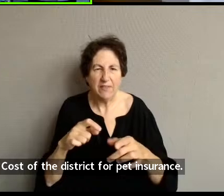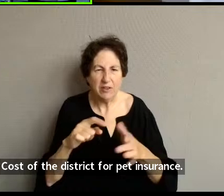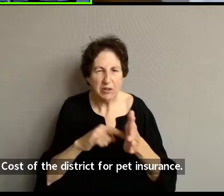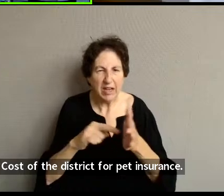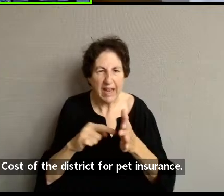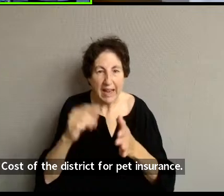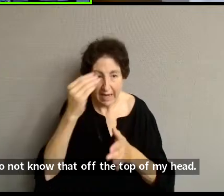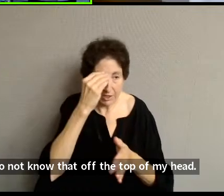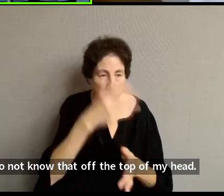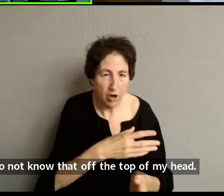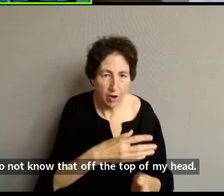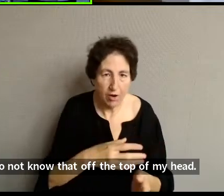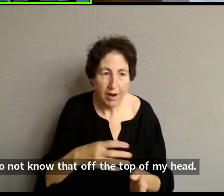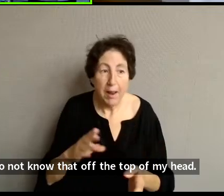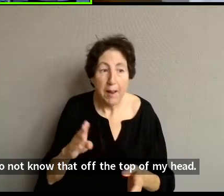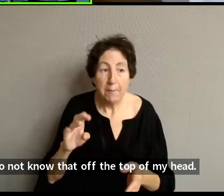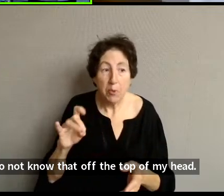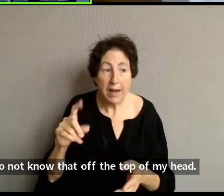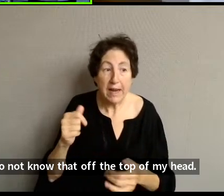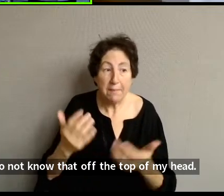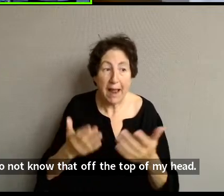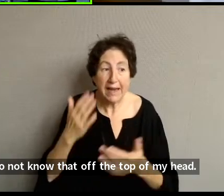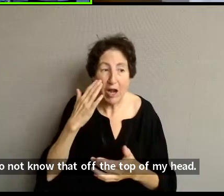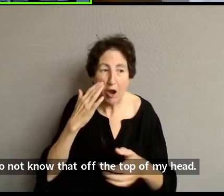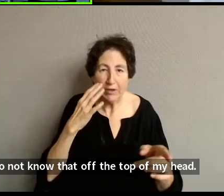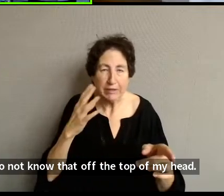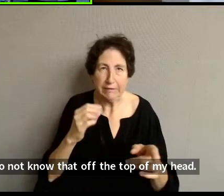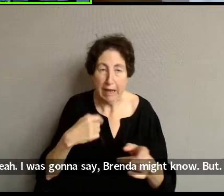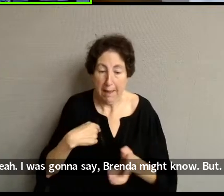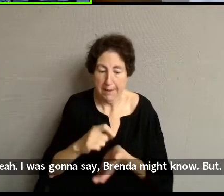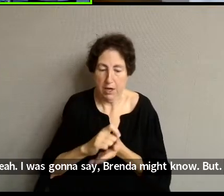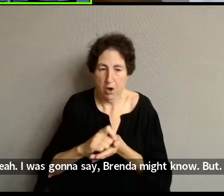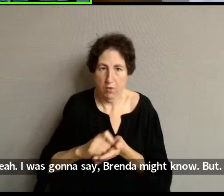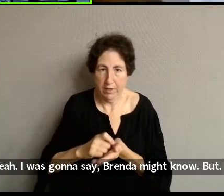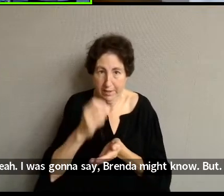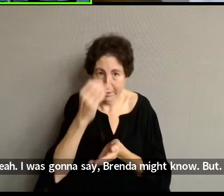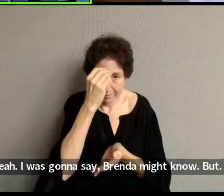Okay, yeah, I was gonna say Brenda might know, but I'll make a note.